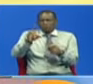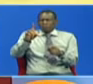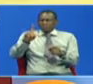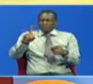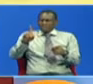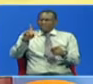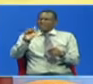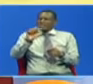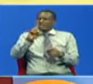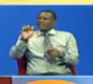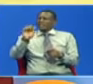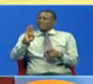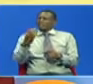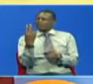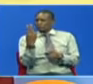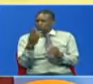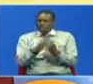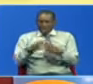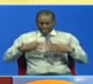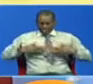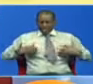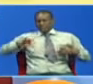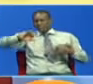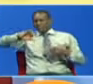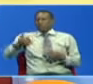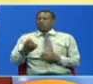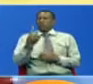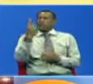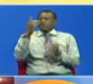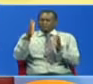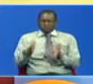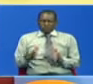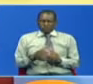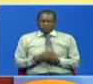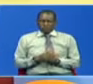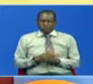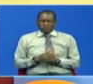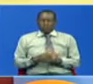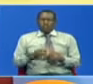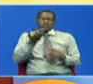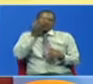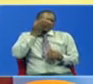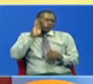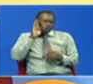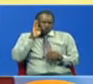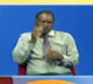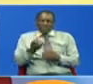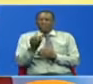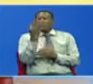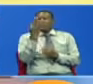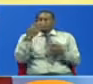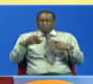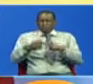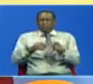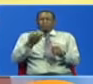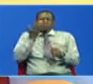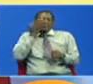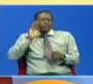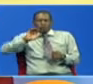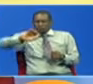2, and Garissa Township, 1. In Isiolo, the 3 cases are from Isiolo